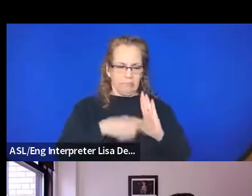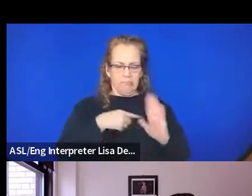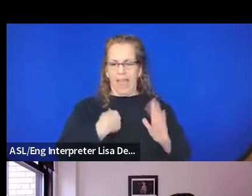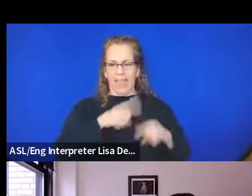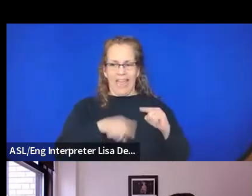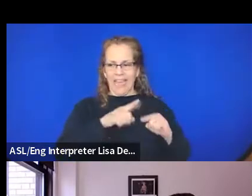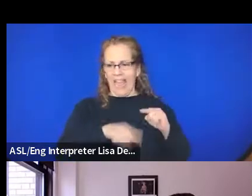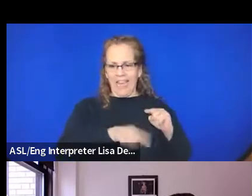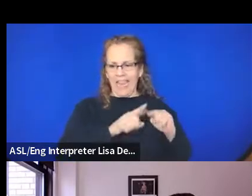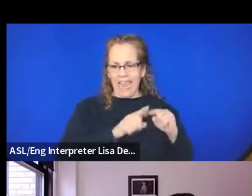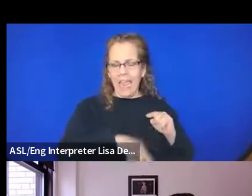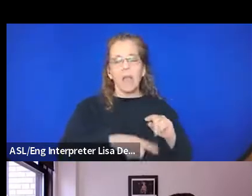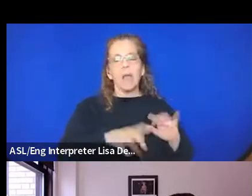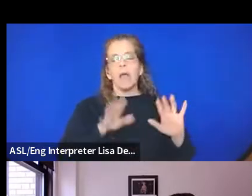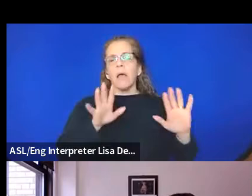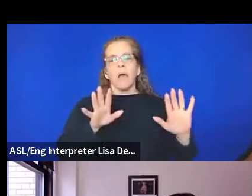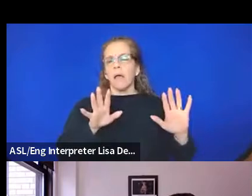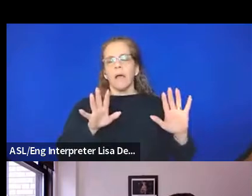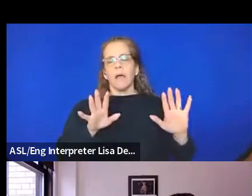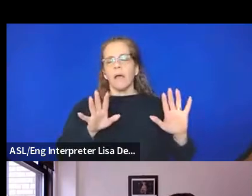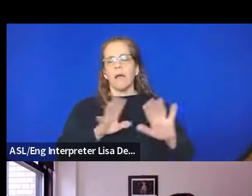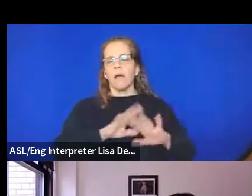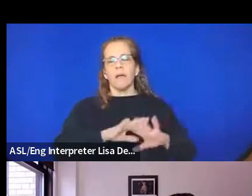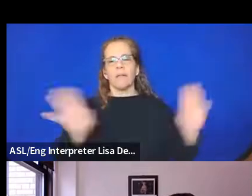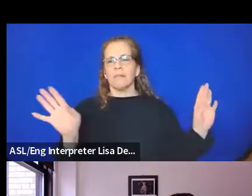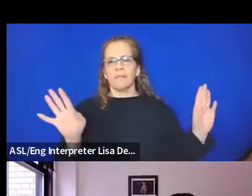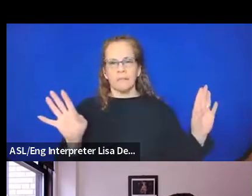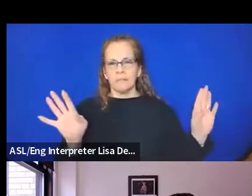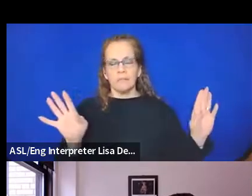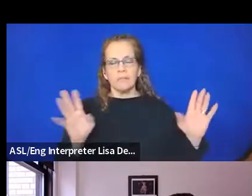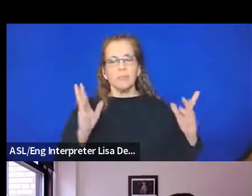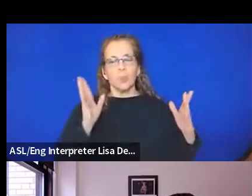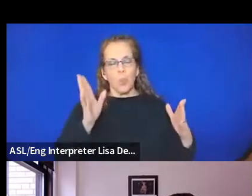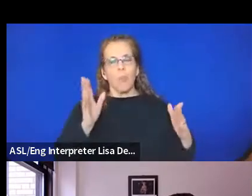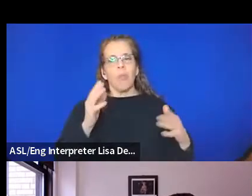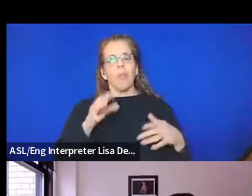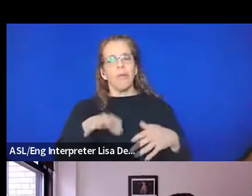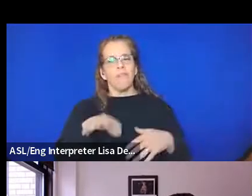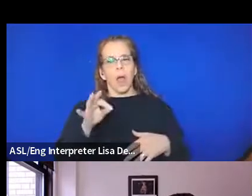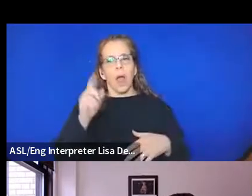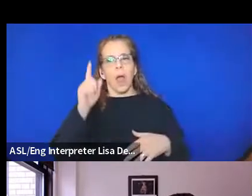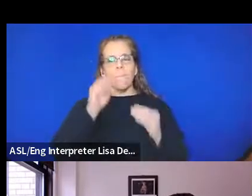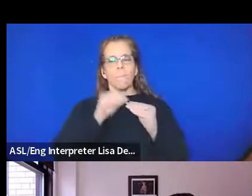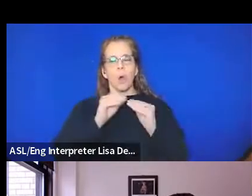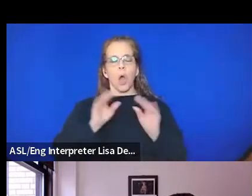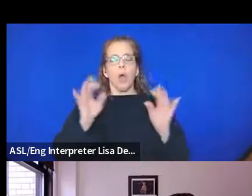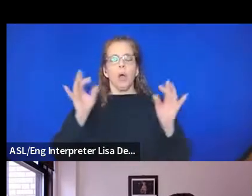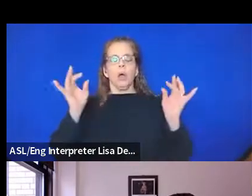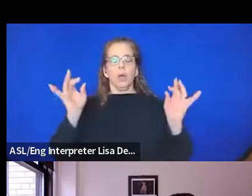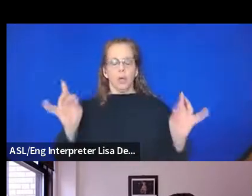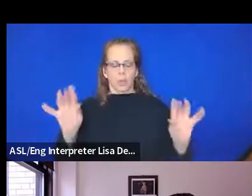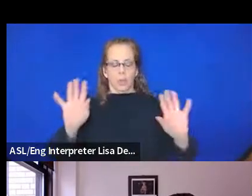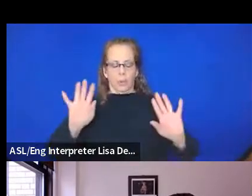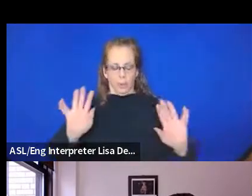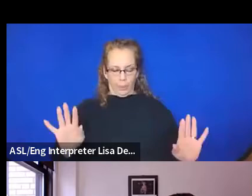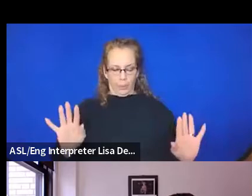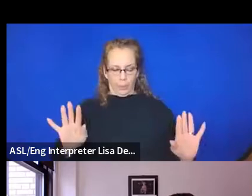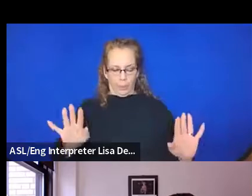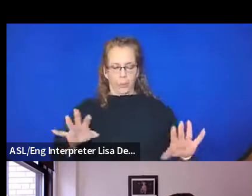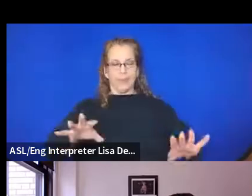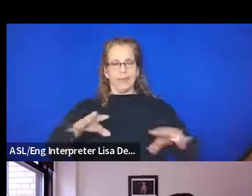then I think you will find a little more peace of mind, and you will be able to make some